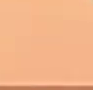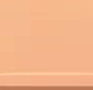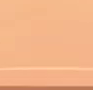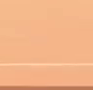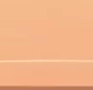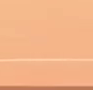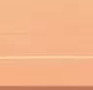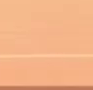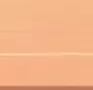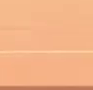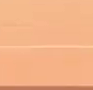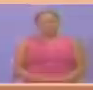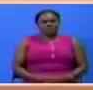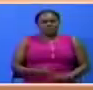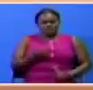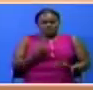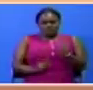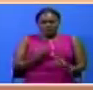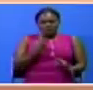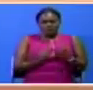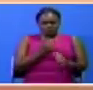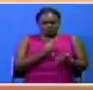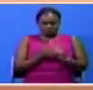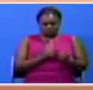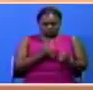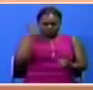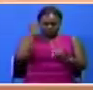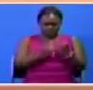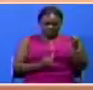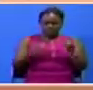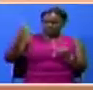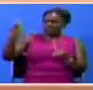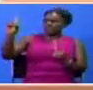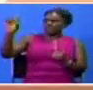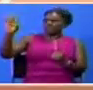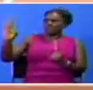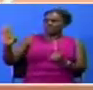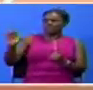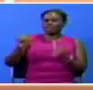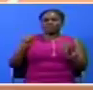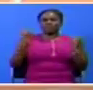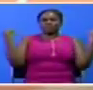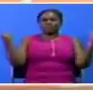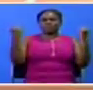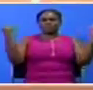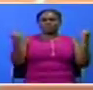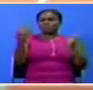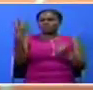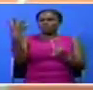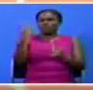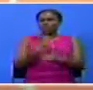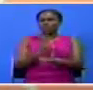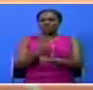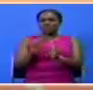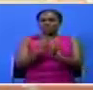Judith Kiang won a hotly contested 1500 meters final at the Kenya Defence Forces Athletics Championships in a time of 4